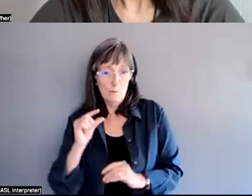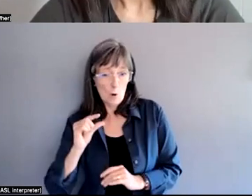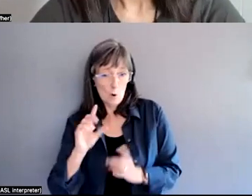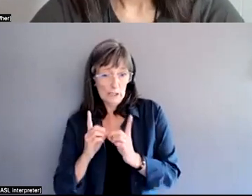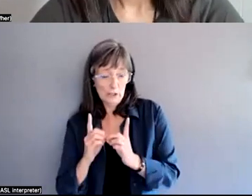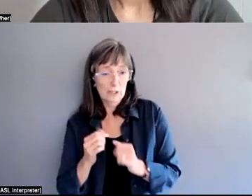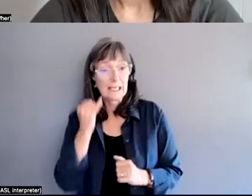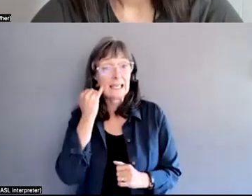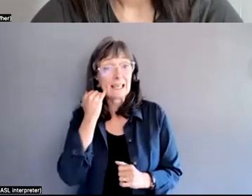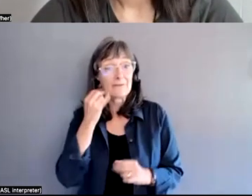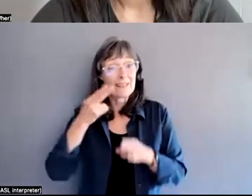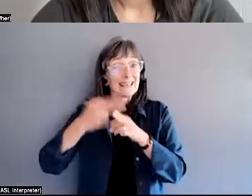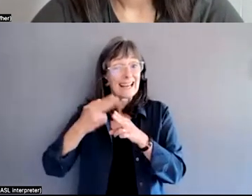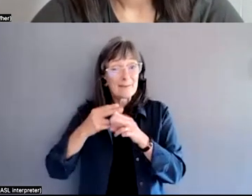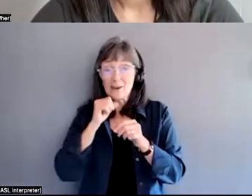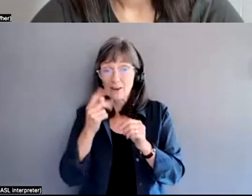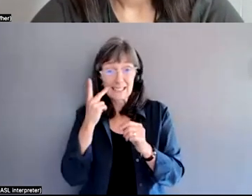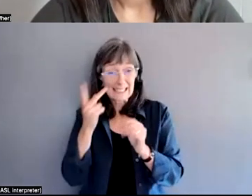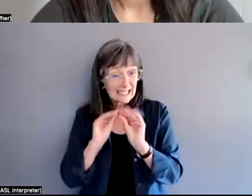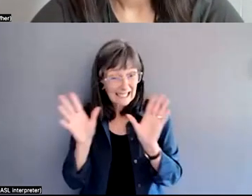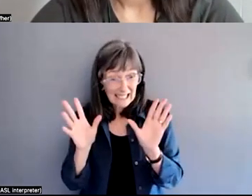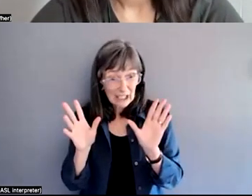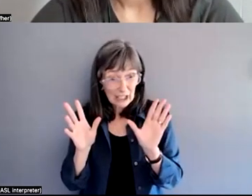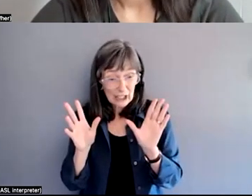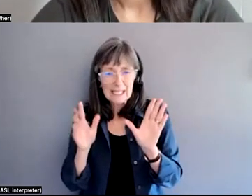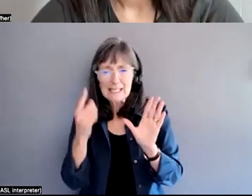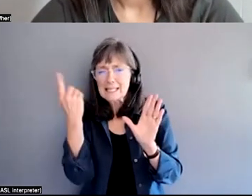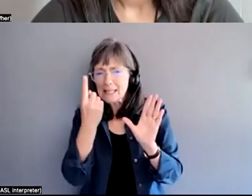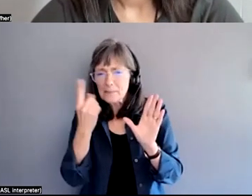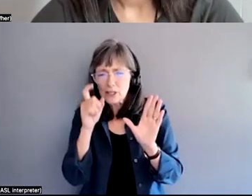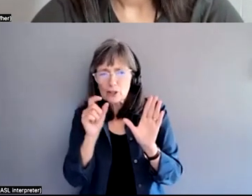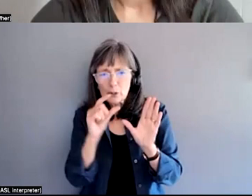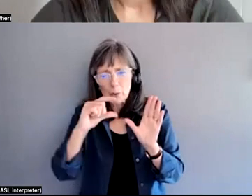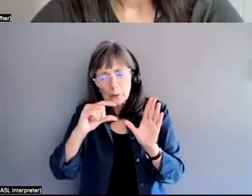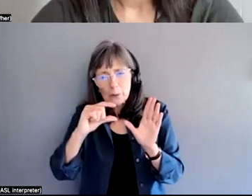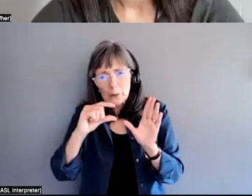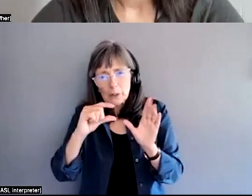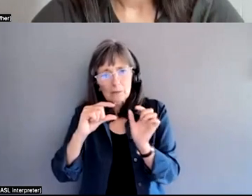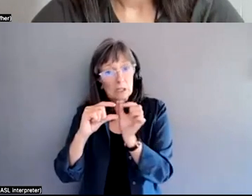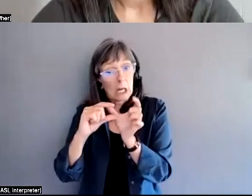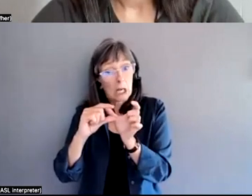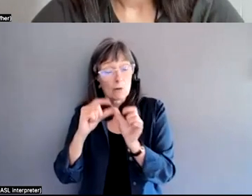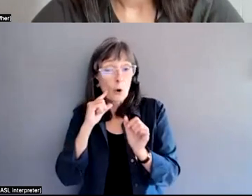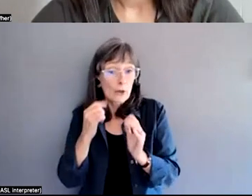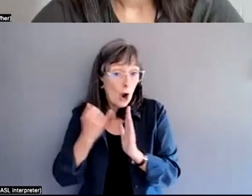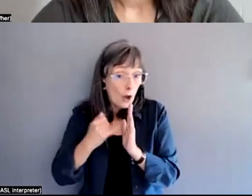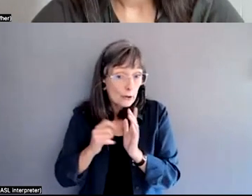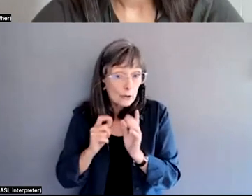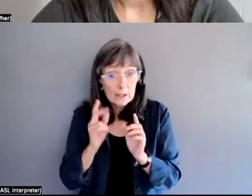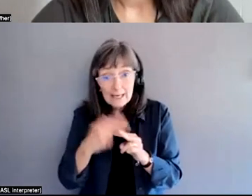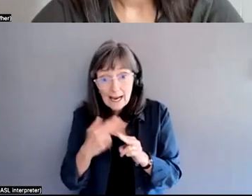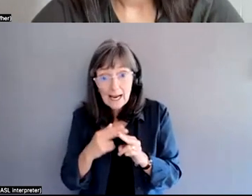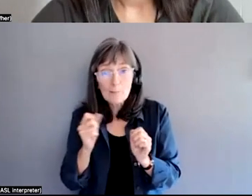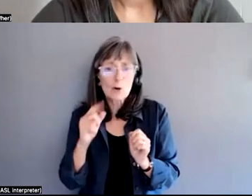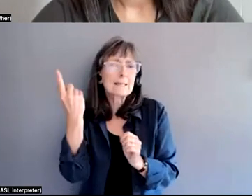be fully legible or something should be legible in that thumbnail view, it doesn't need to be the title. It could be the author. It could be some other